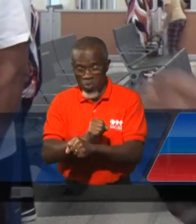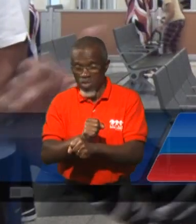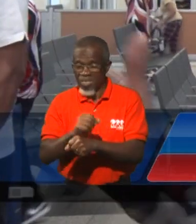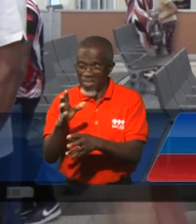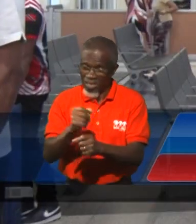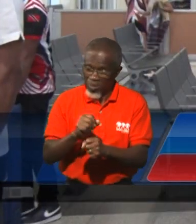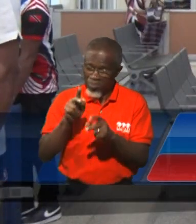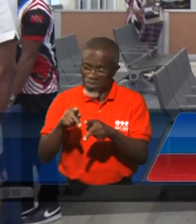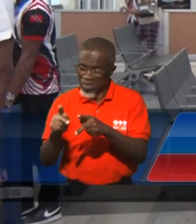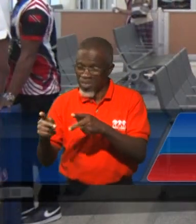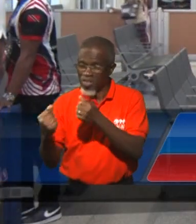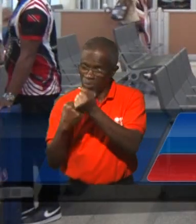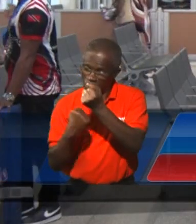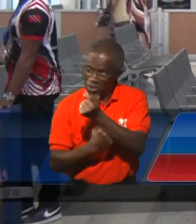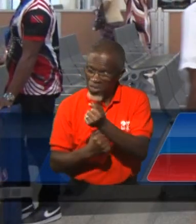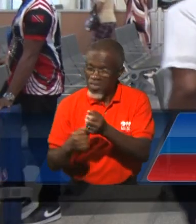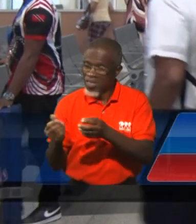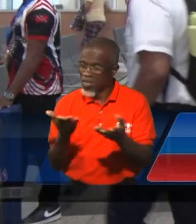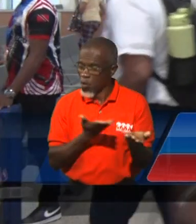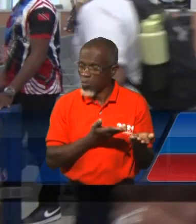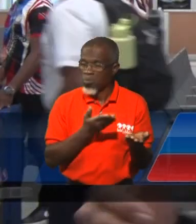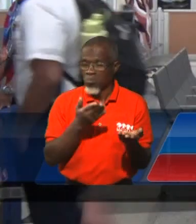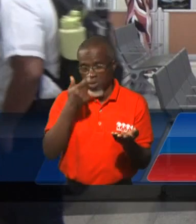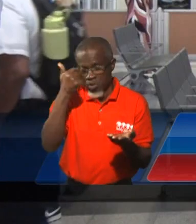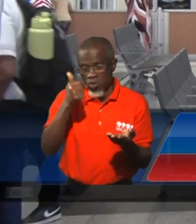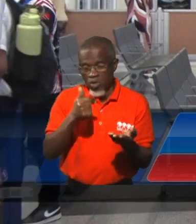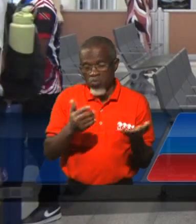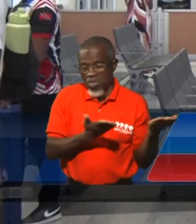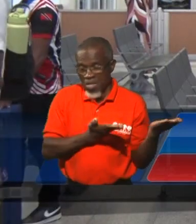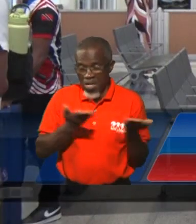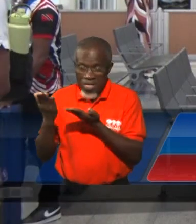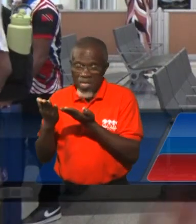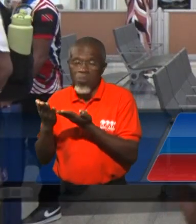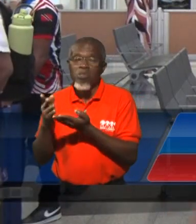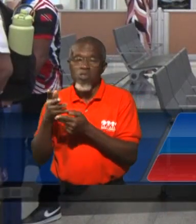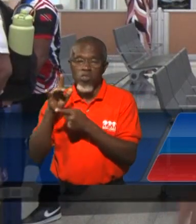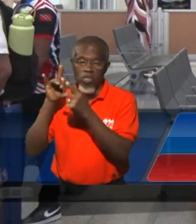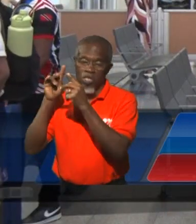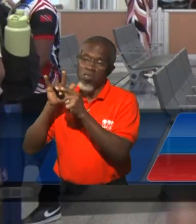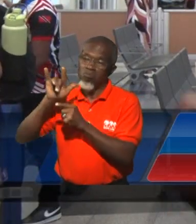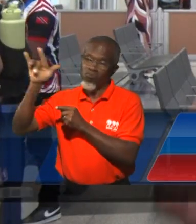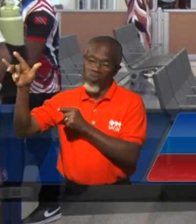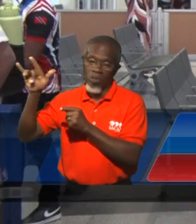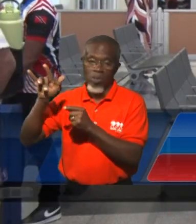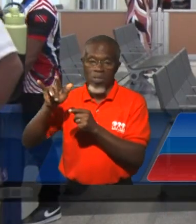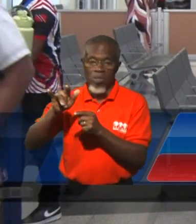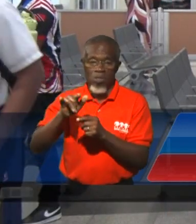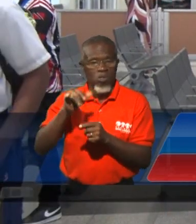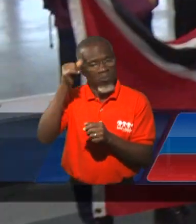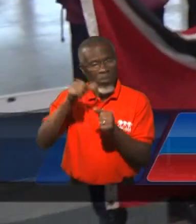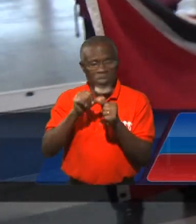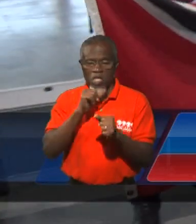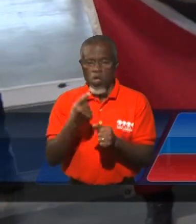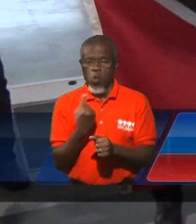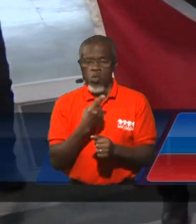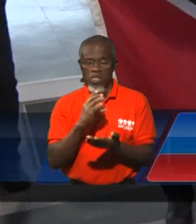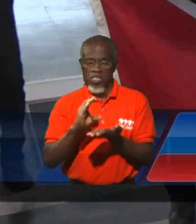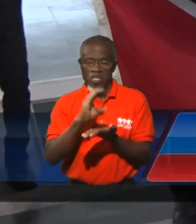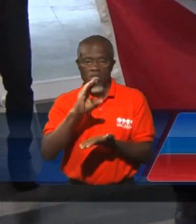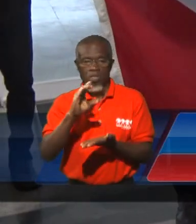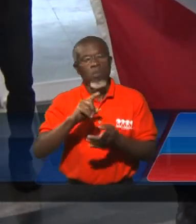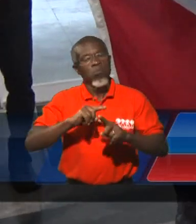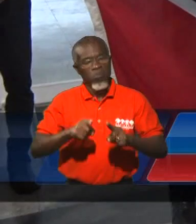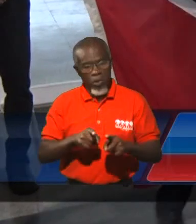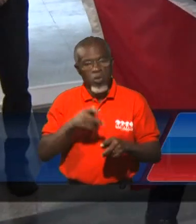to take them, because it's not Presentation College Chaguanas, it is Trinidad and Tobago. Head